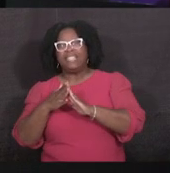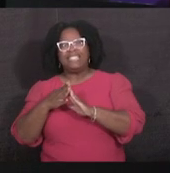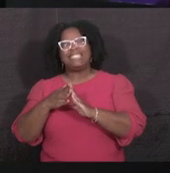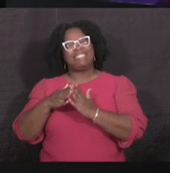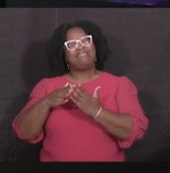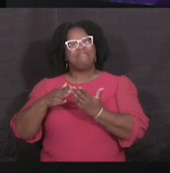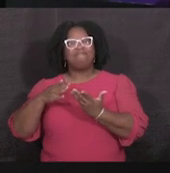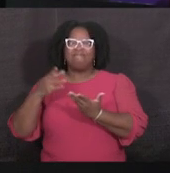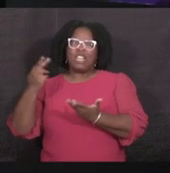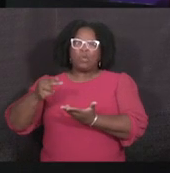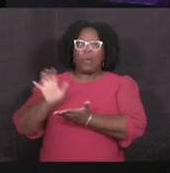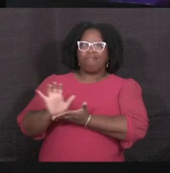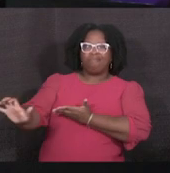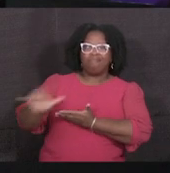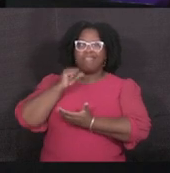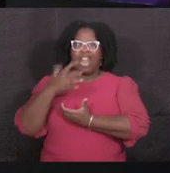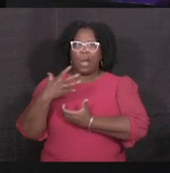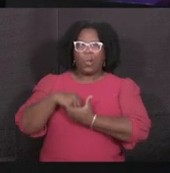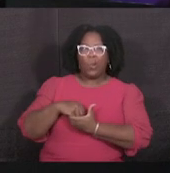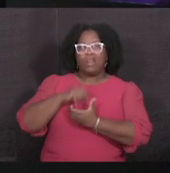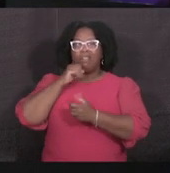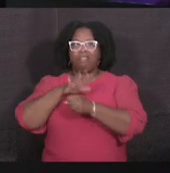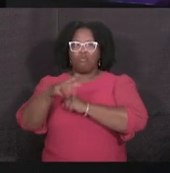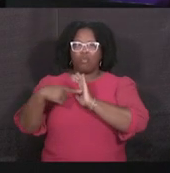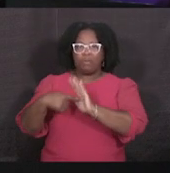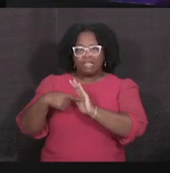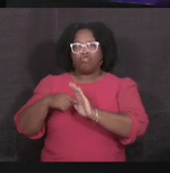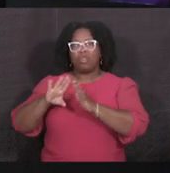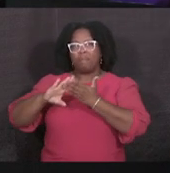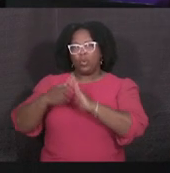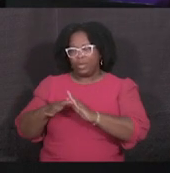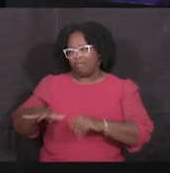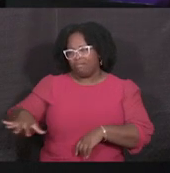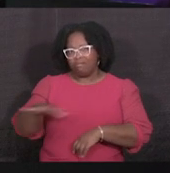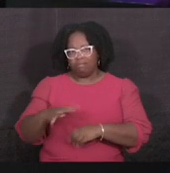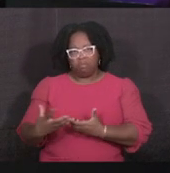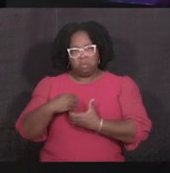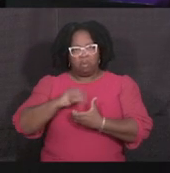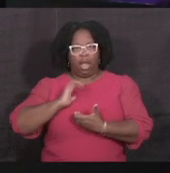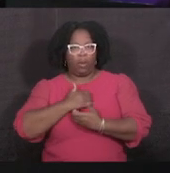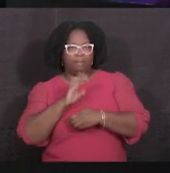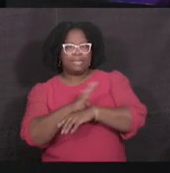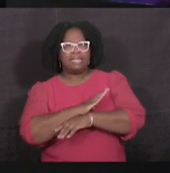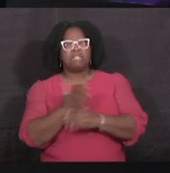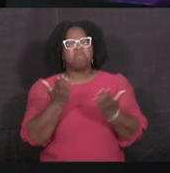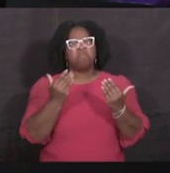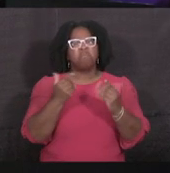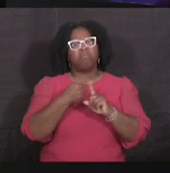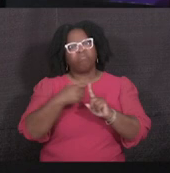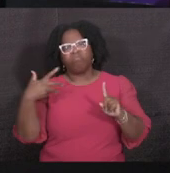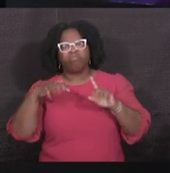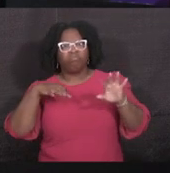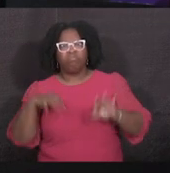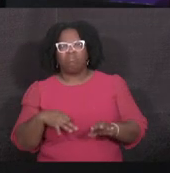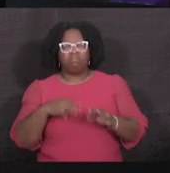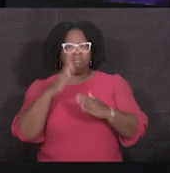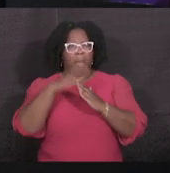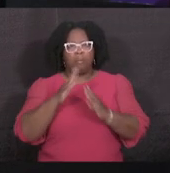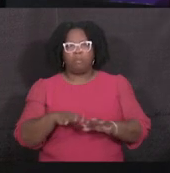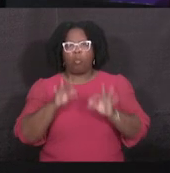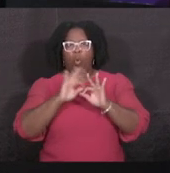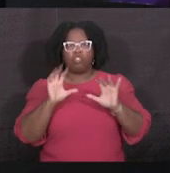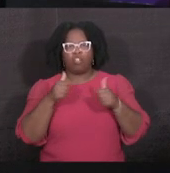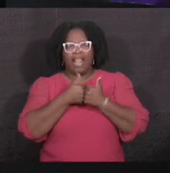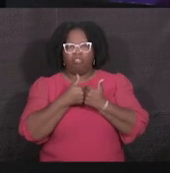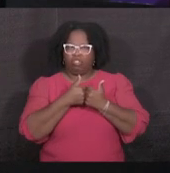historically marginalized or excluded communities across our business. Can you give us a brief overview of some of the more pressing challenges, a little bit of a